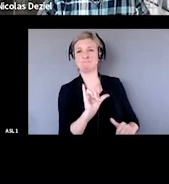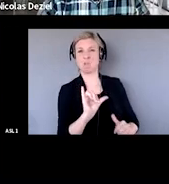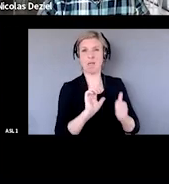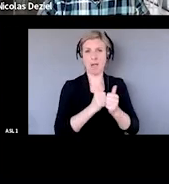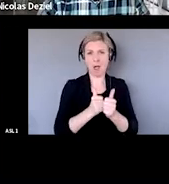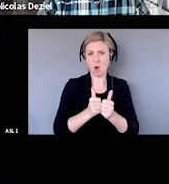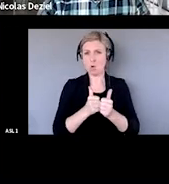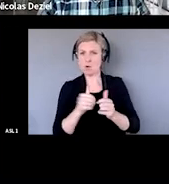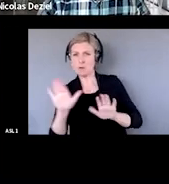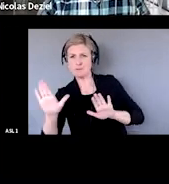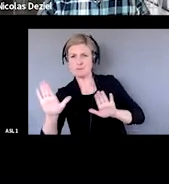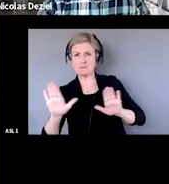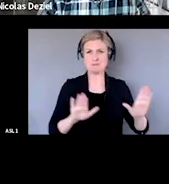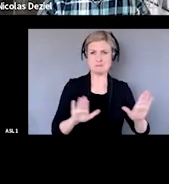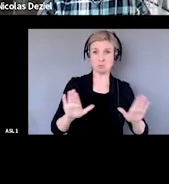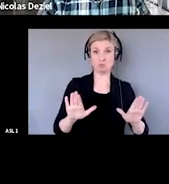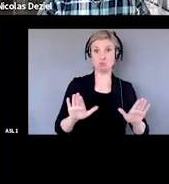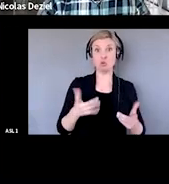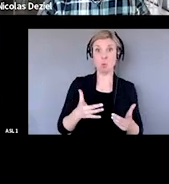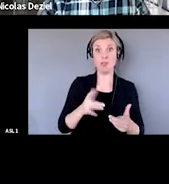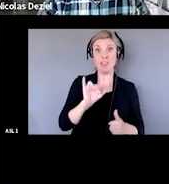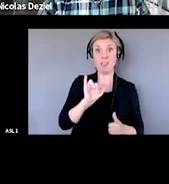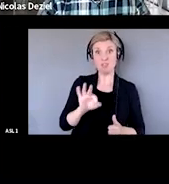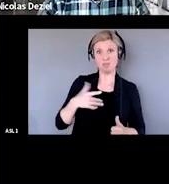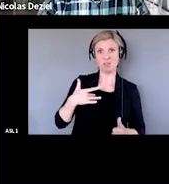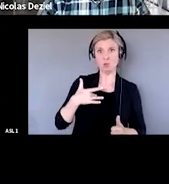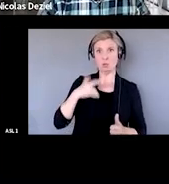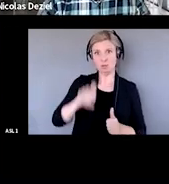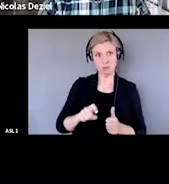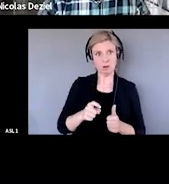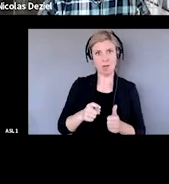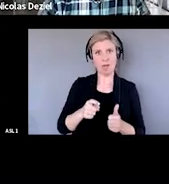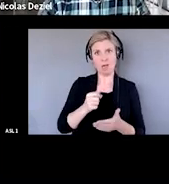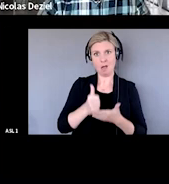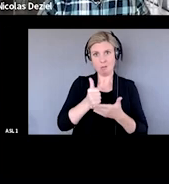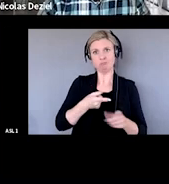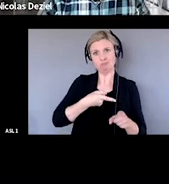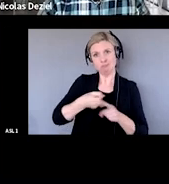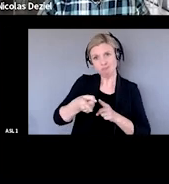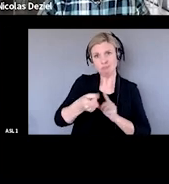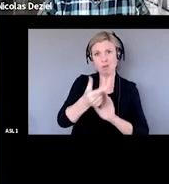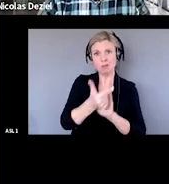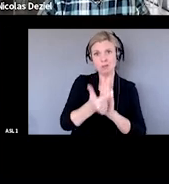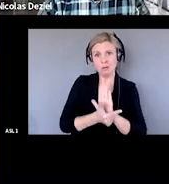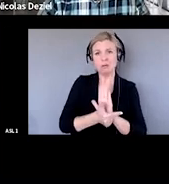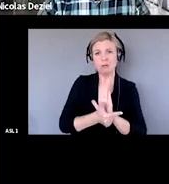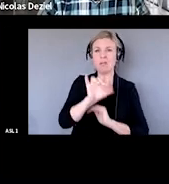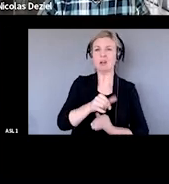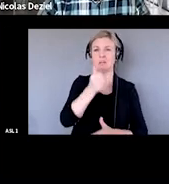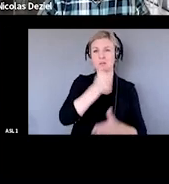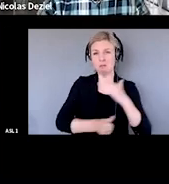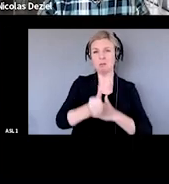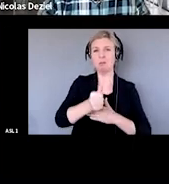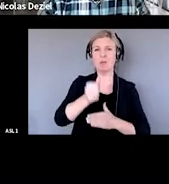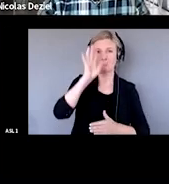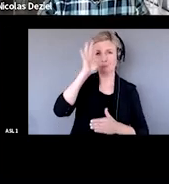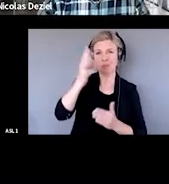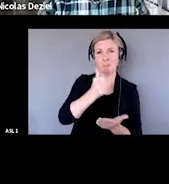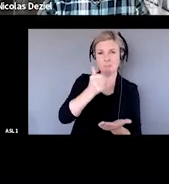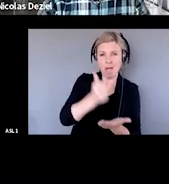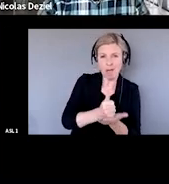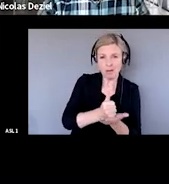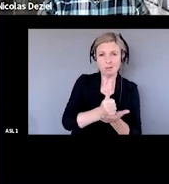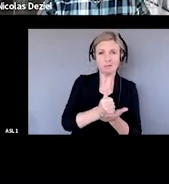any questions you may have on different IP concepts and just learning about it, I'm certainly in a